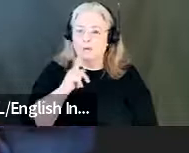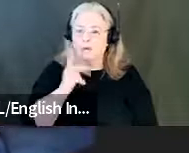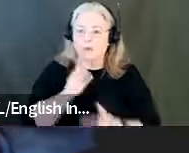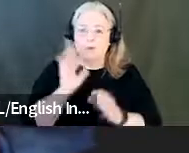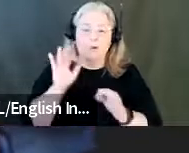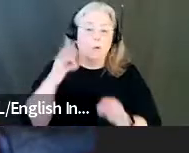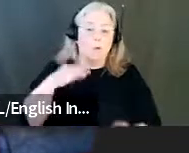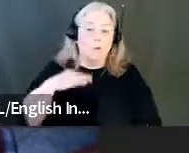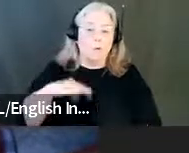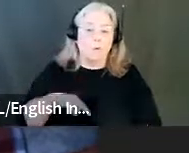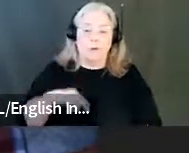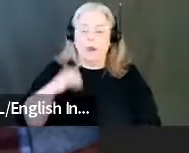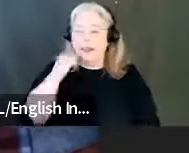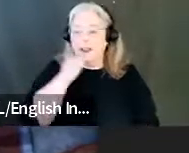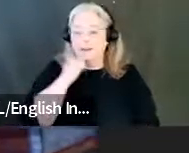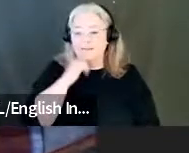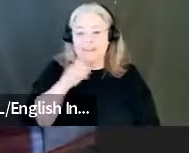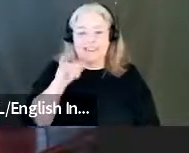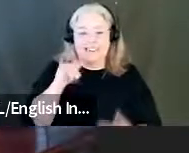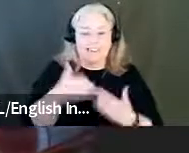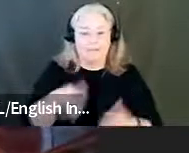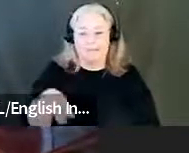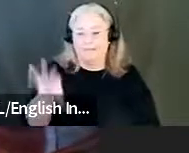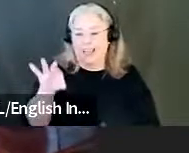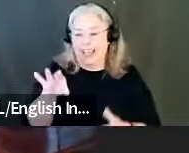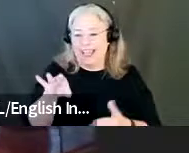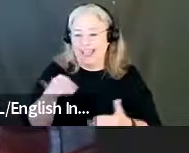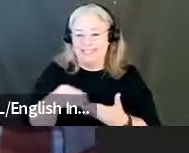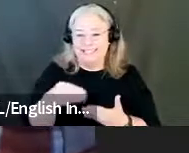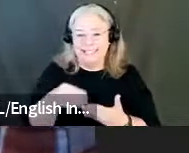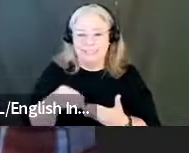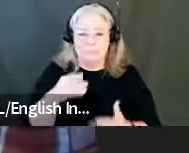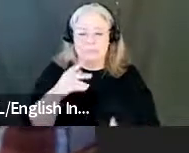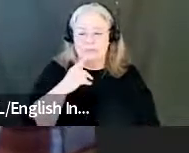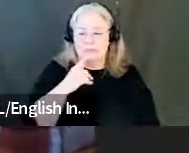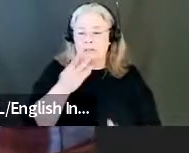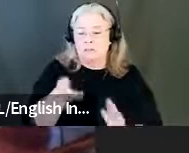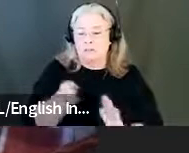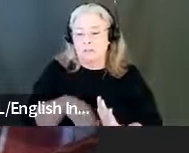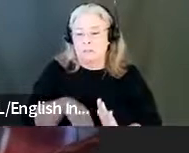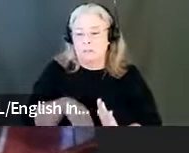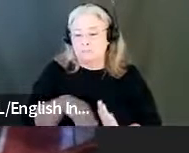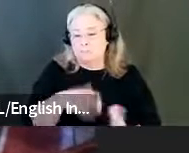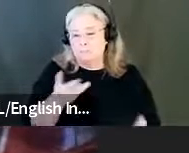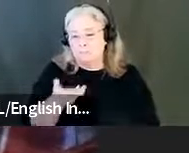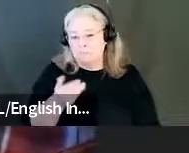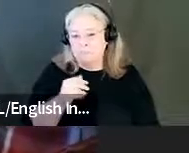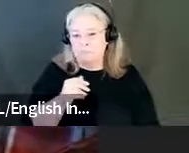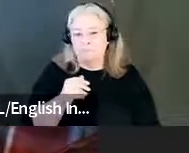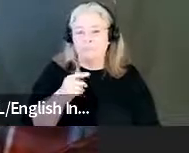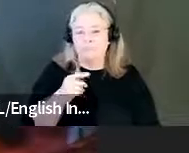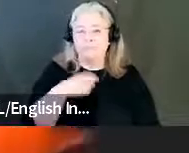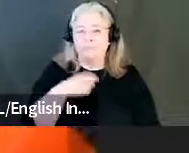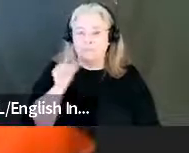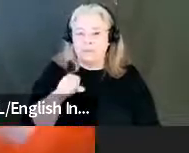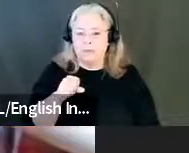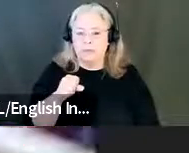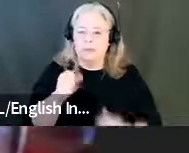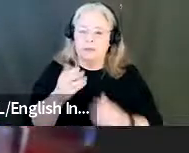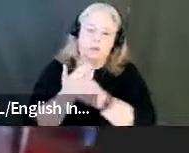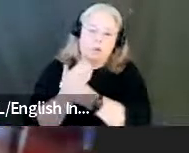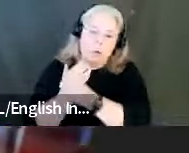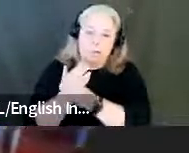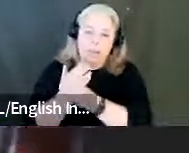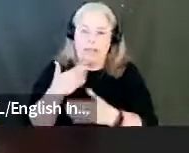tie is that it's an everyday material that's easy to find. It's relatively inexpensive. And I can slide it onto my